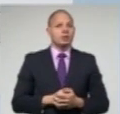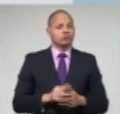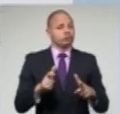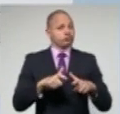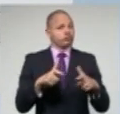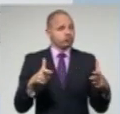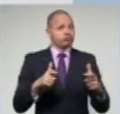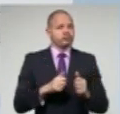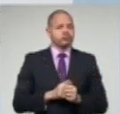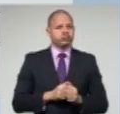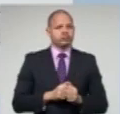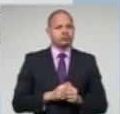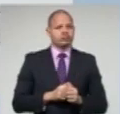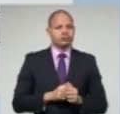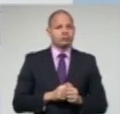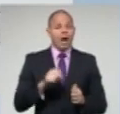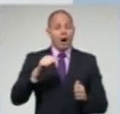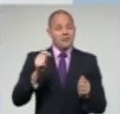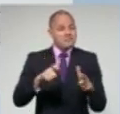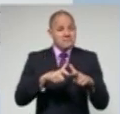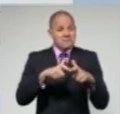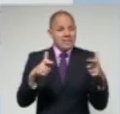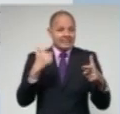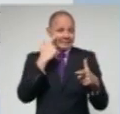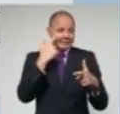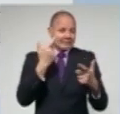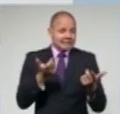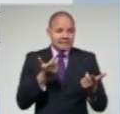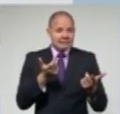48.89% of all cases worldwide, with